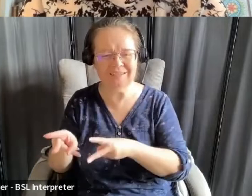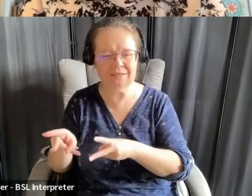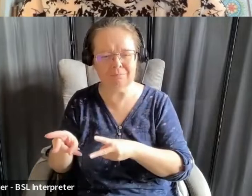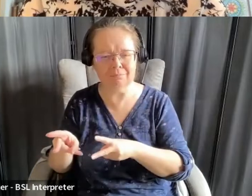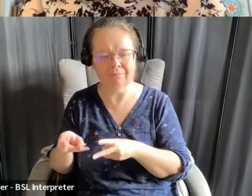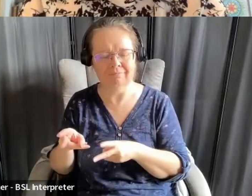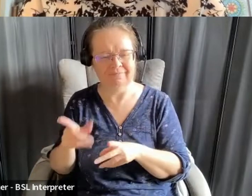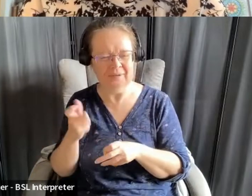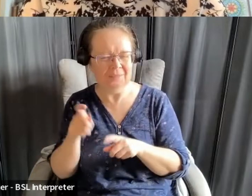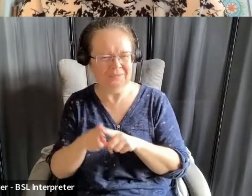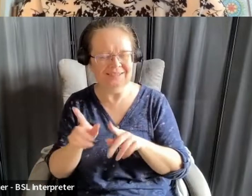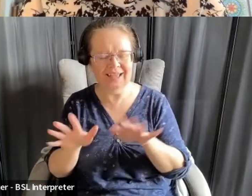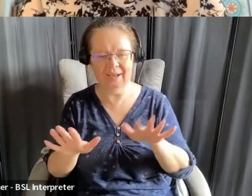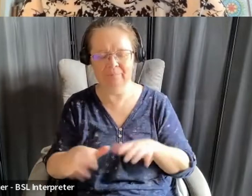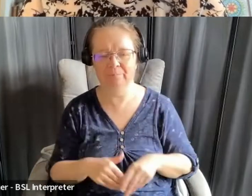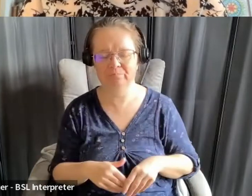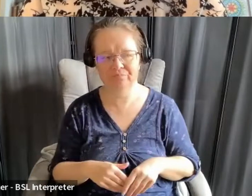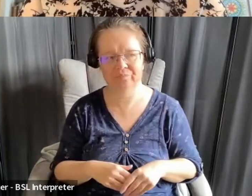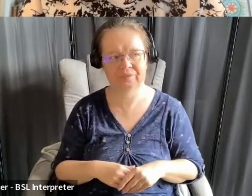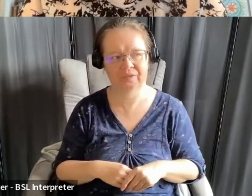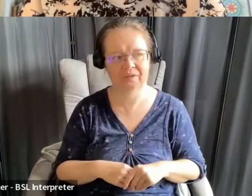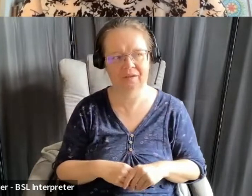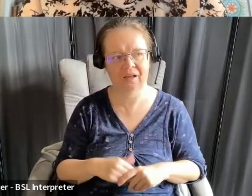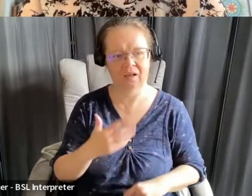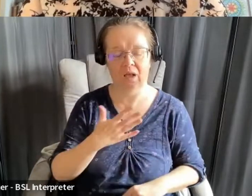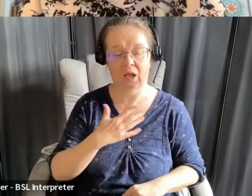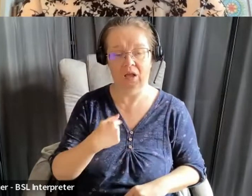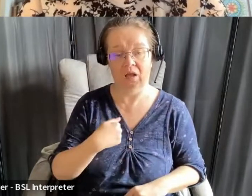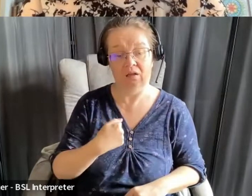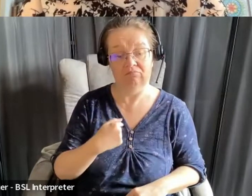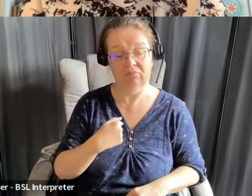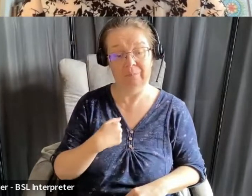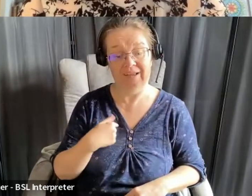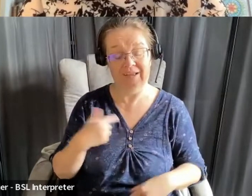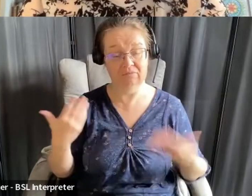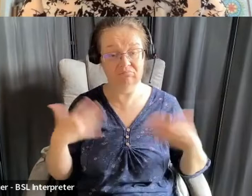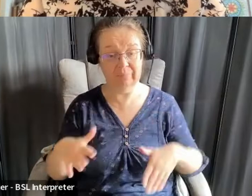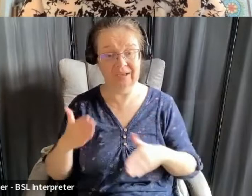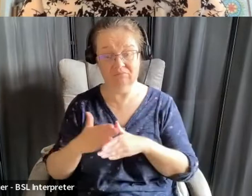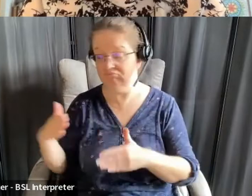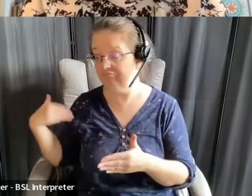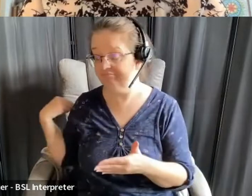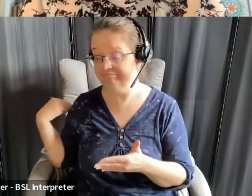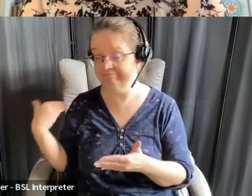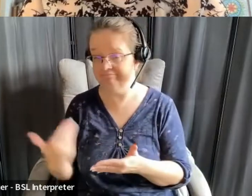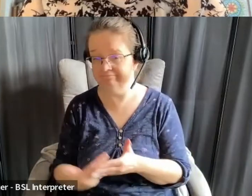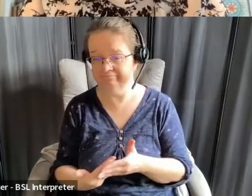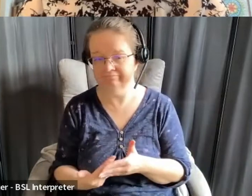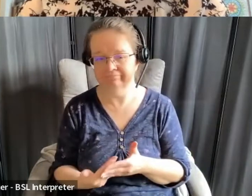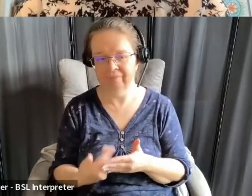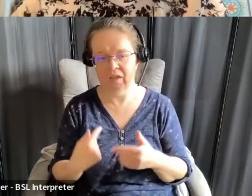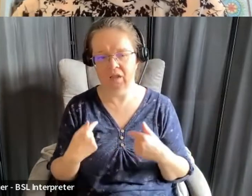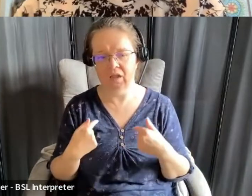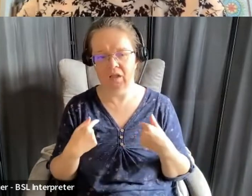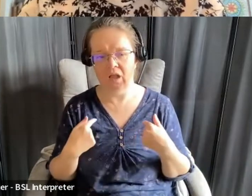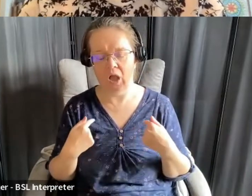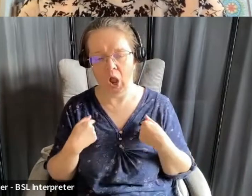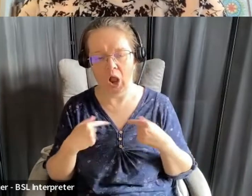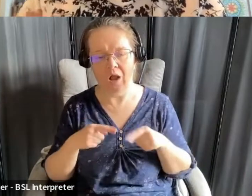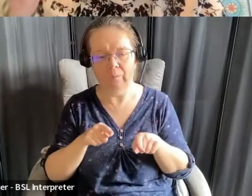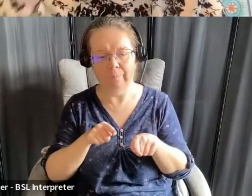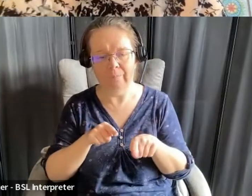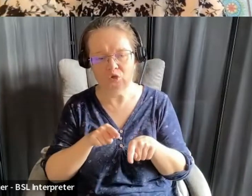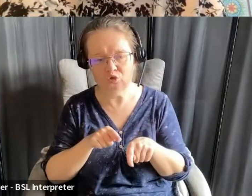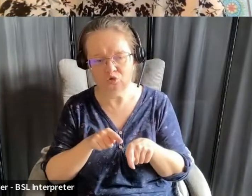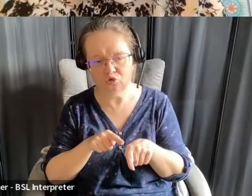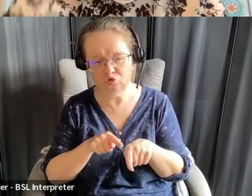For me, you know, in everything I've done, I've sought to be, I know, if you had to sort of put a